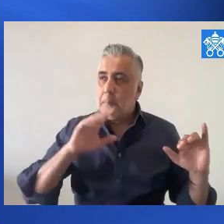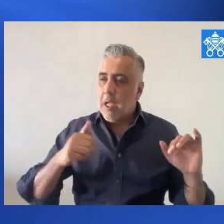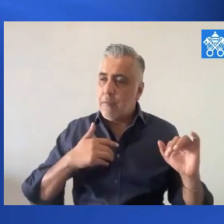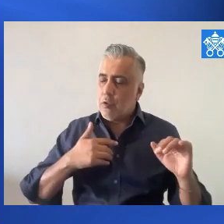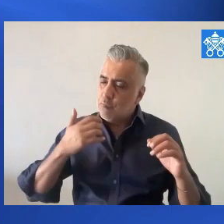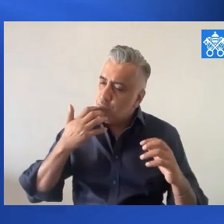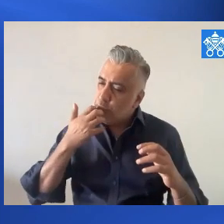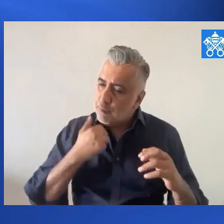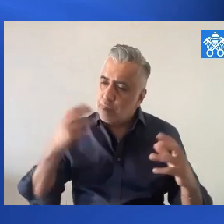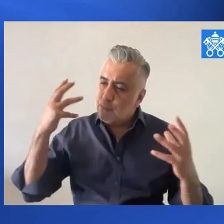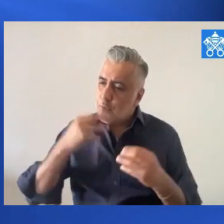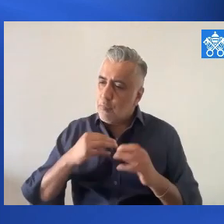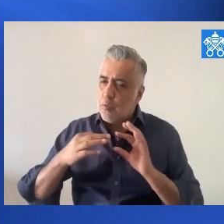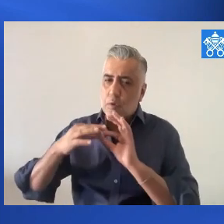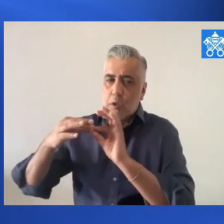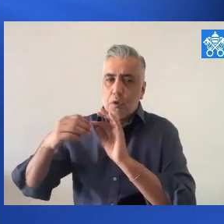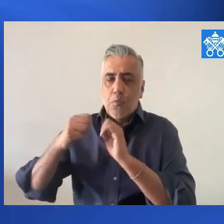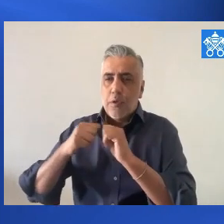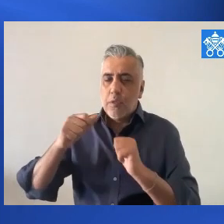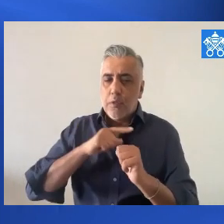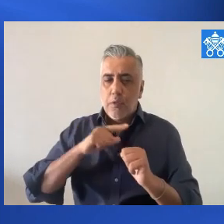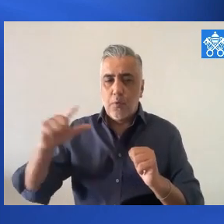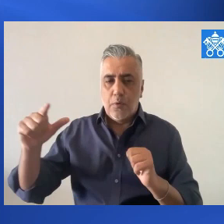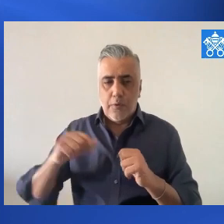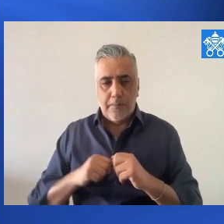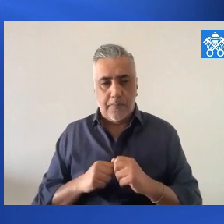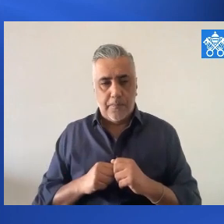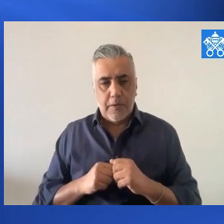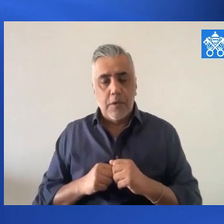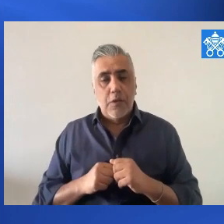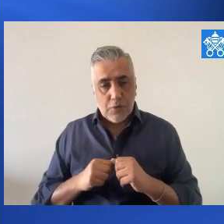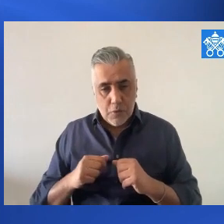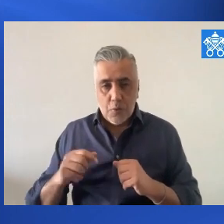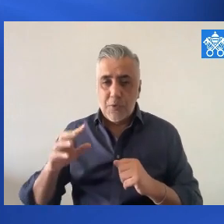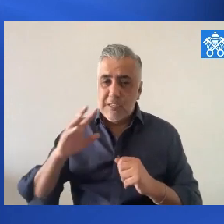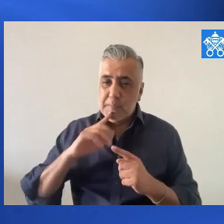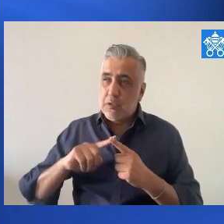but developing this heartful relationship with the Lord.